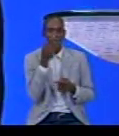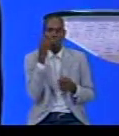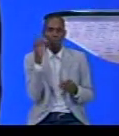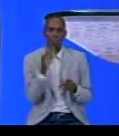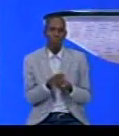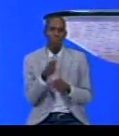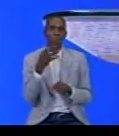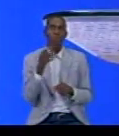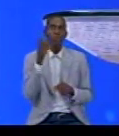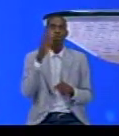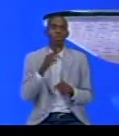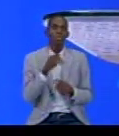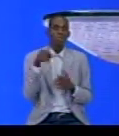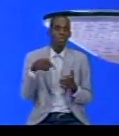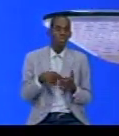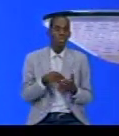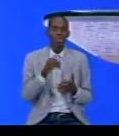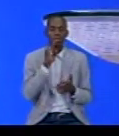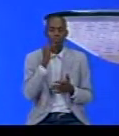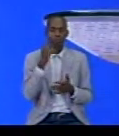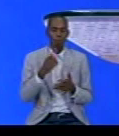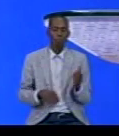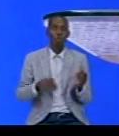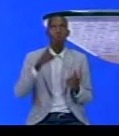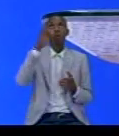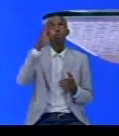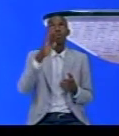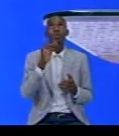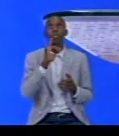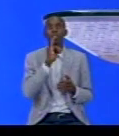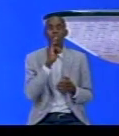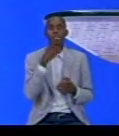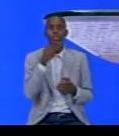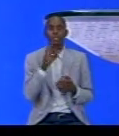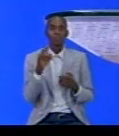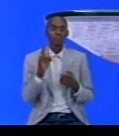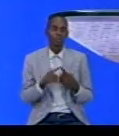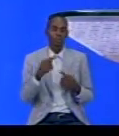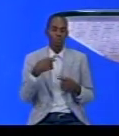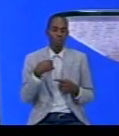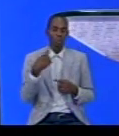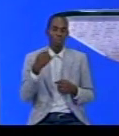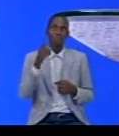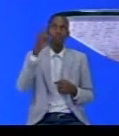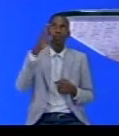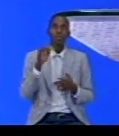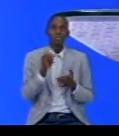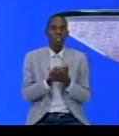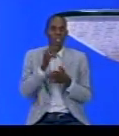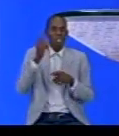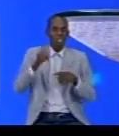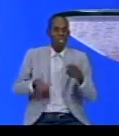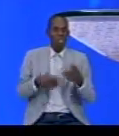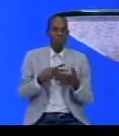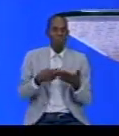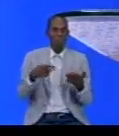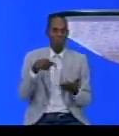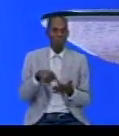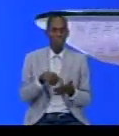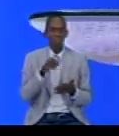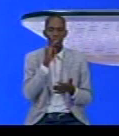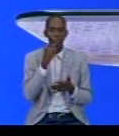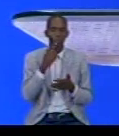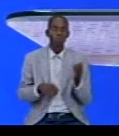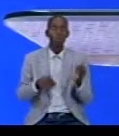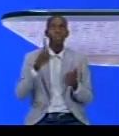this is what God is saying unto me. The God that cannot fail. This is what God is saying to me. And when